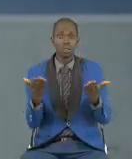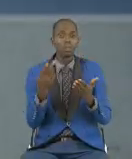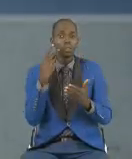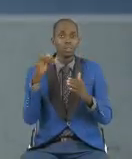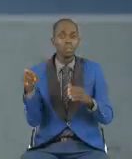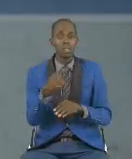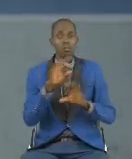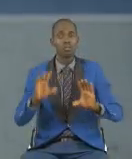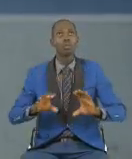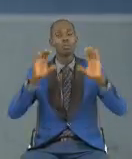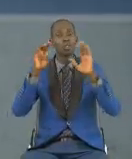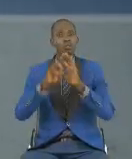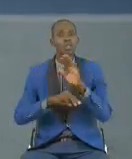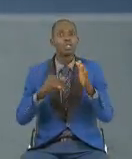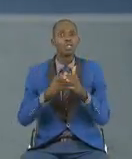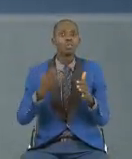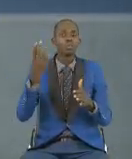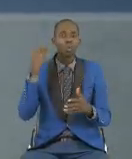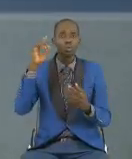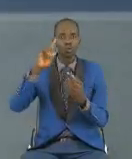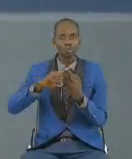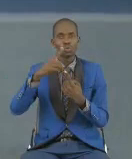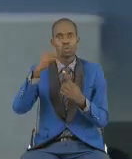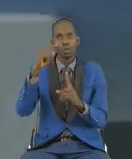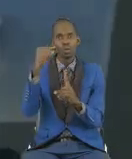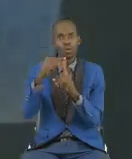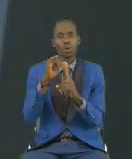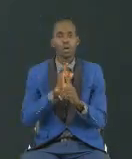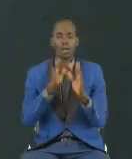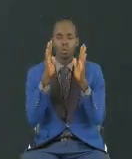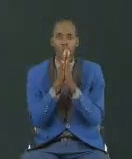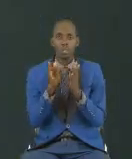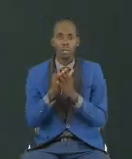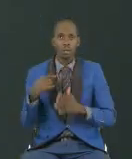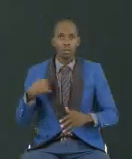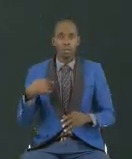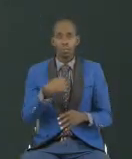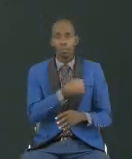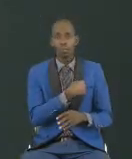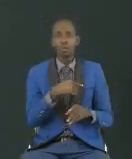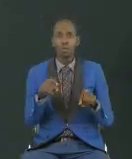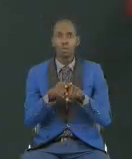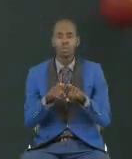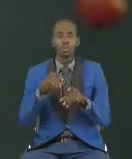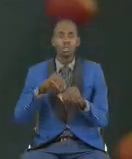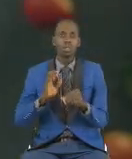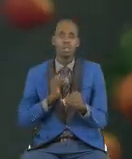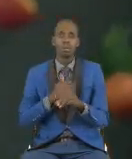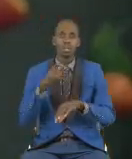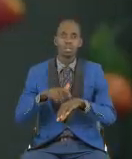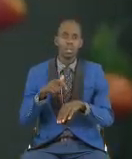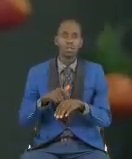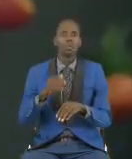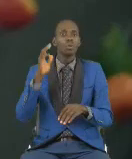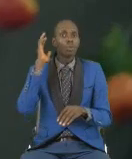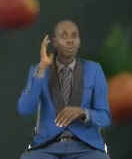It was to the word. And I pray that we too, in our generation, at our own time, with the